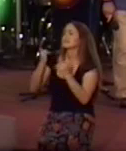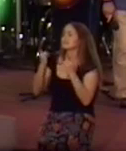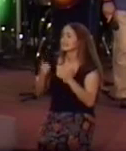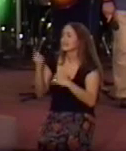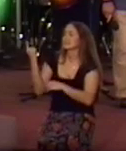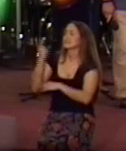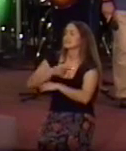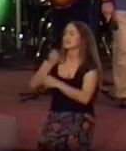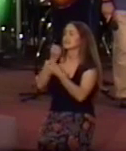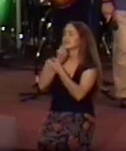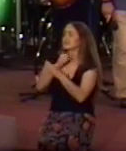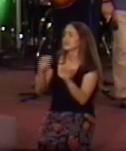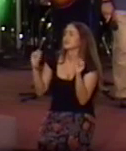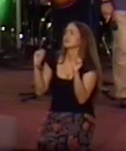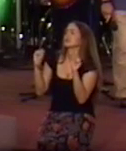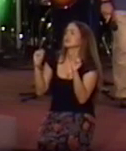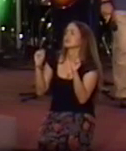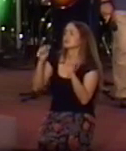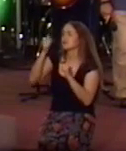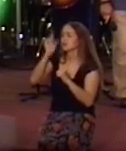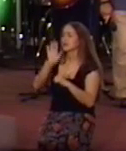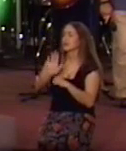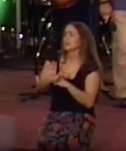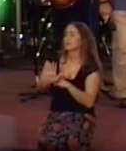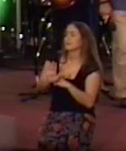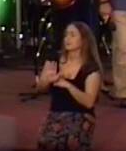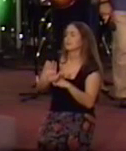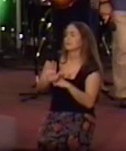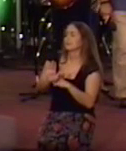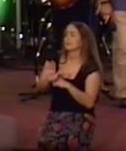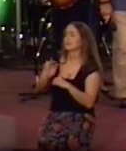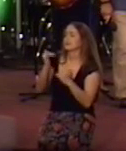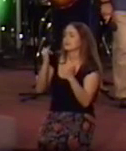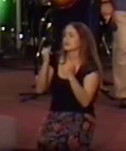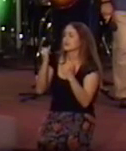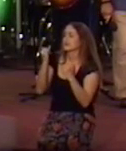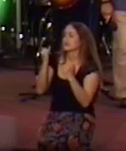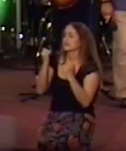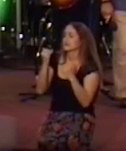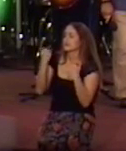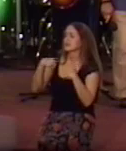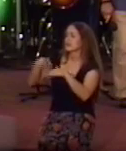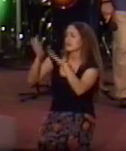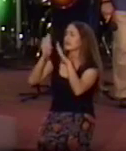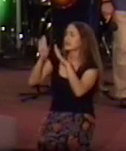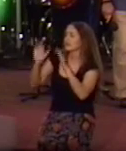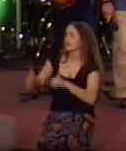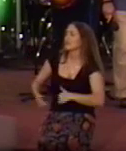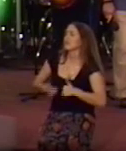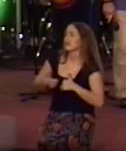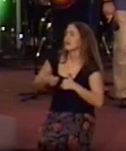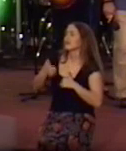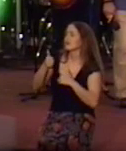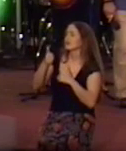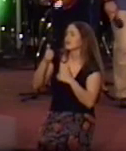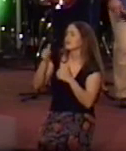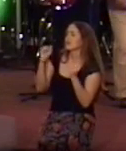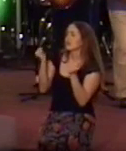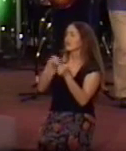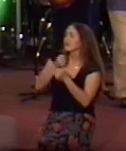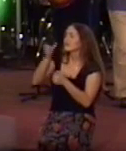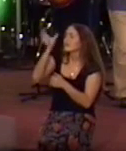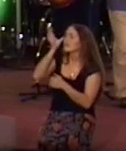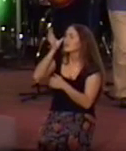day of salvation. May this be the day for them, that they would give their lives back to a loving Father who created